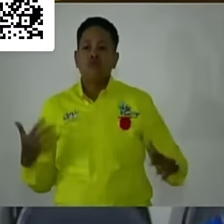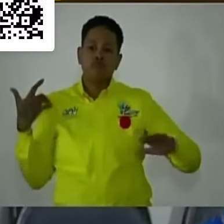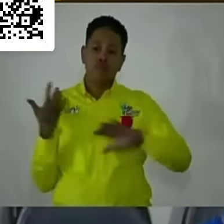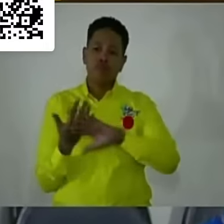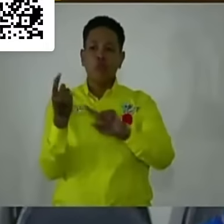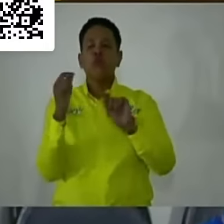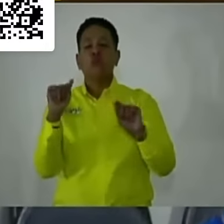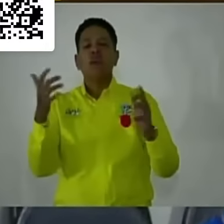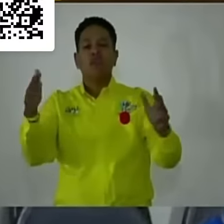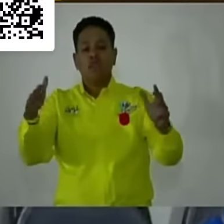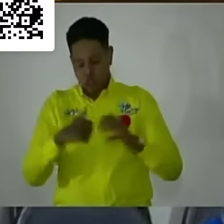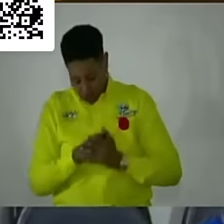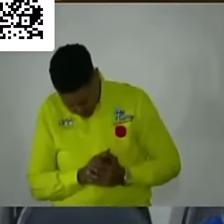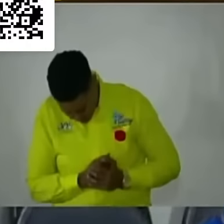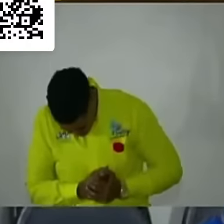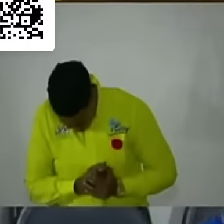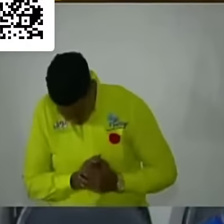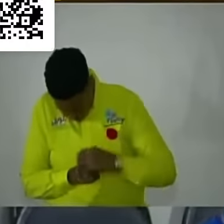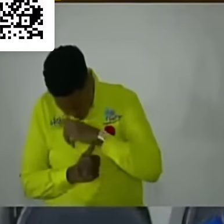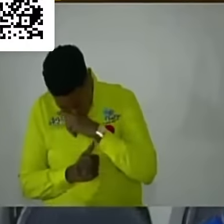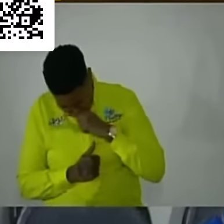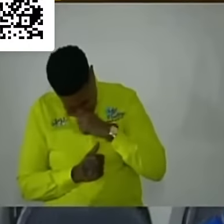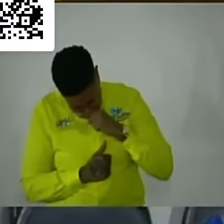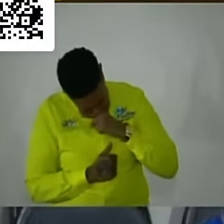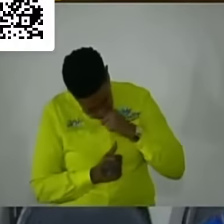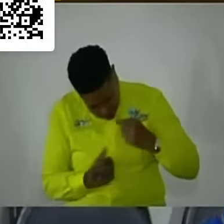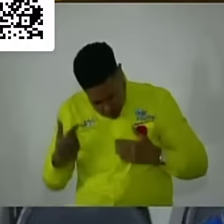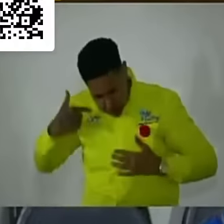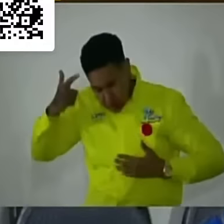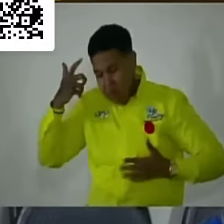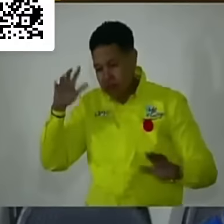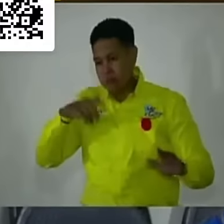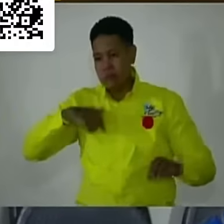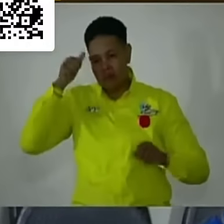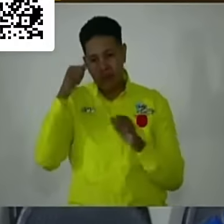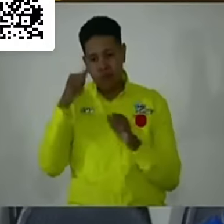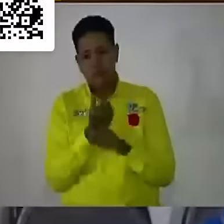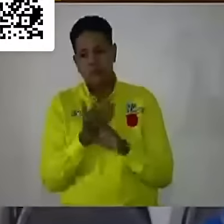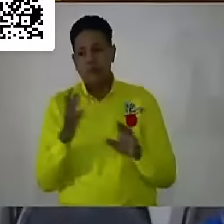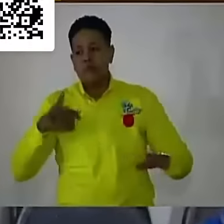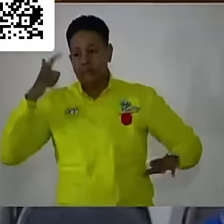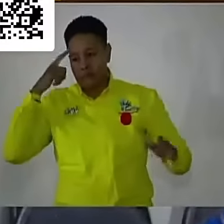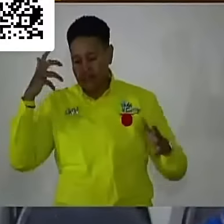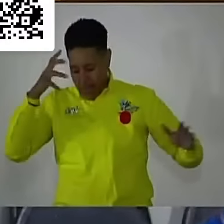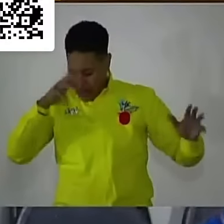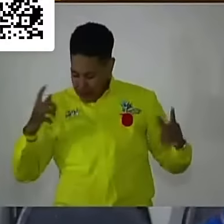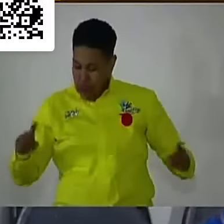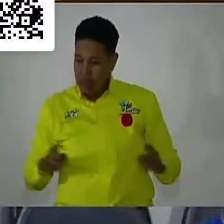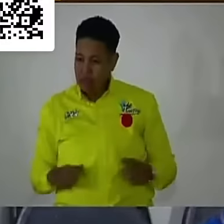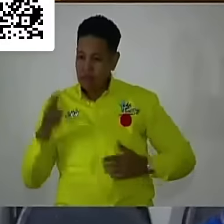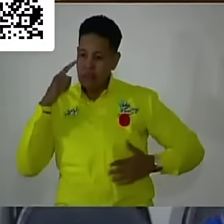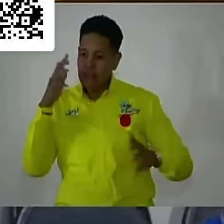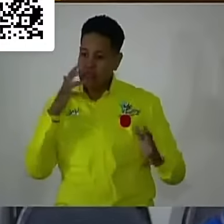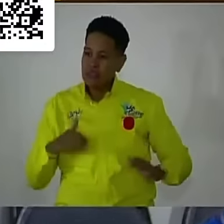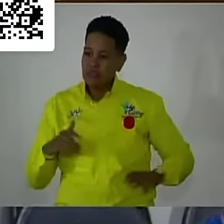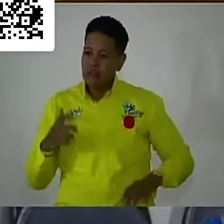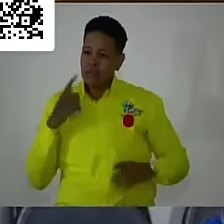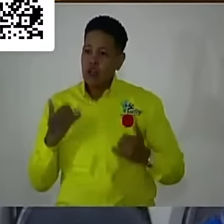doing that. I think that's it. I hope I remember everything. Yeah, I think that's it for